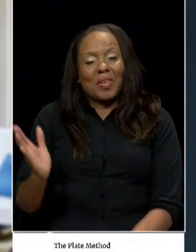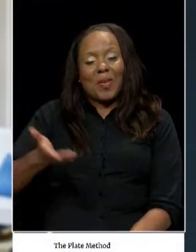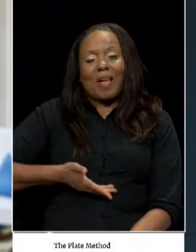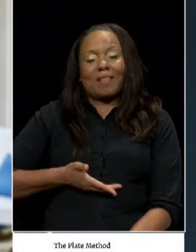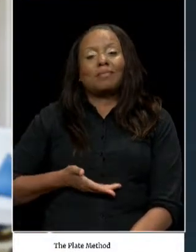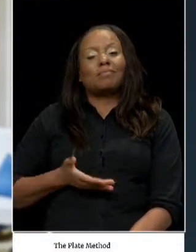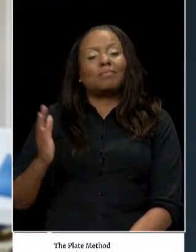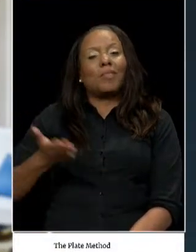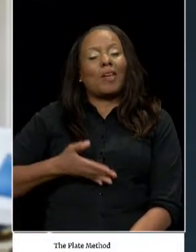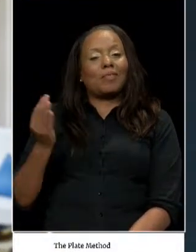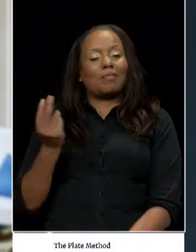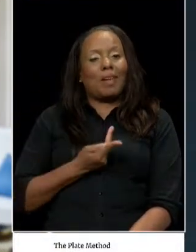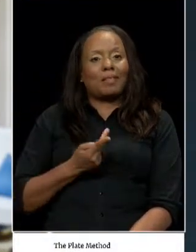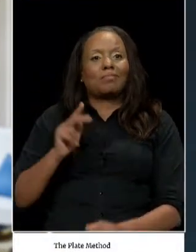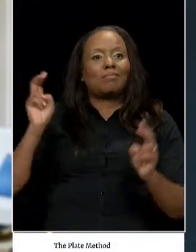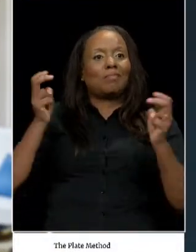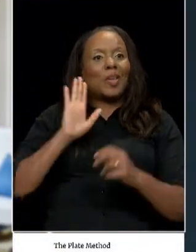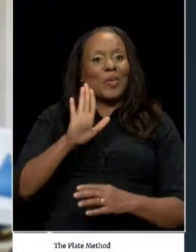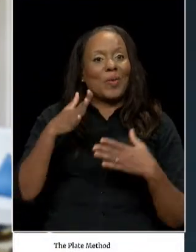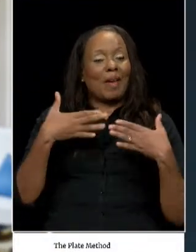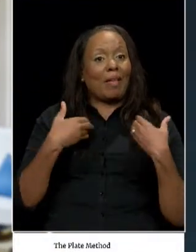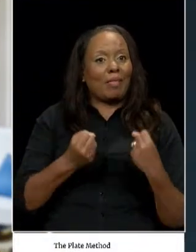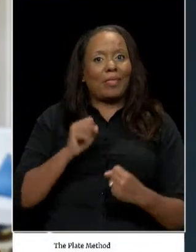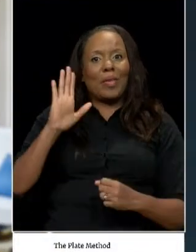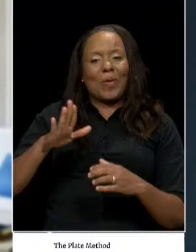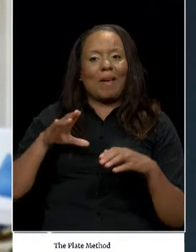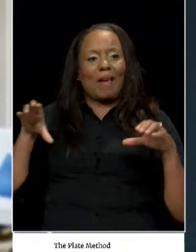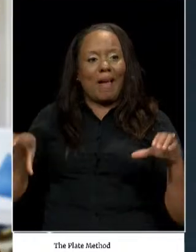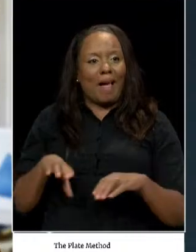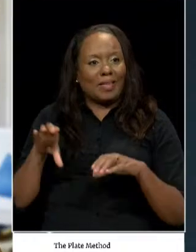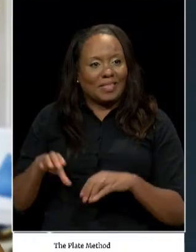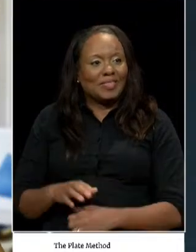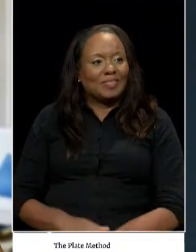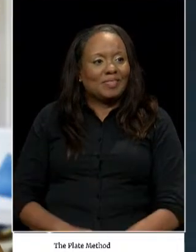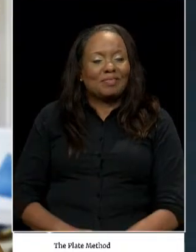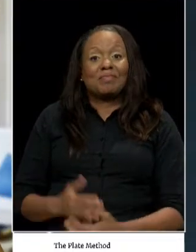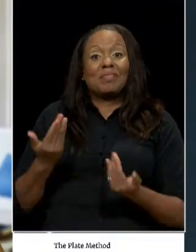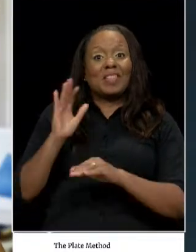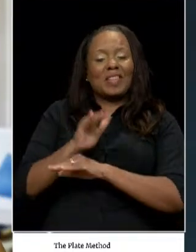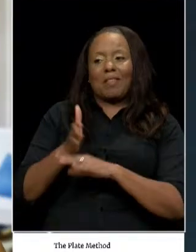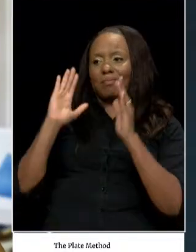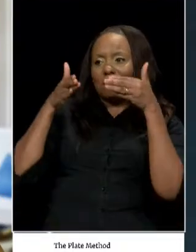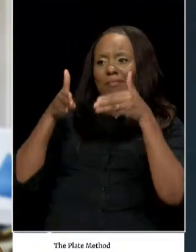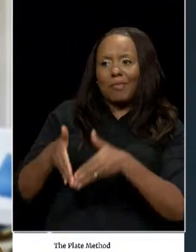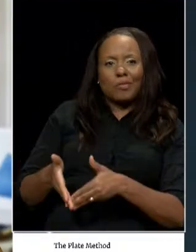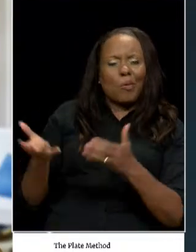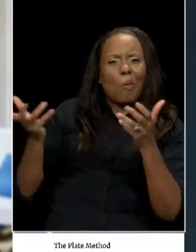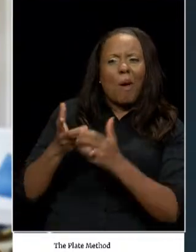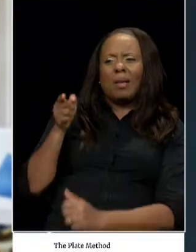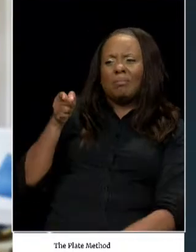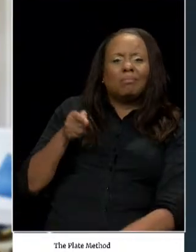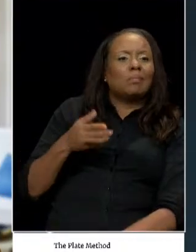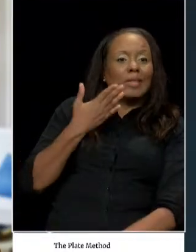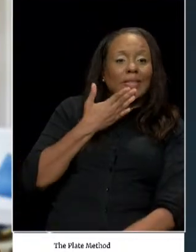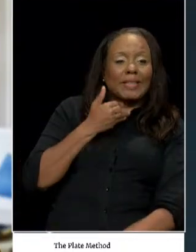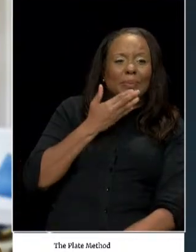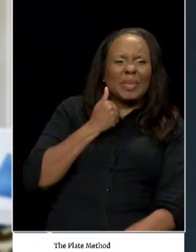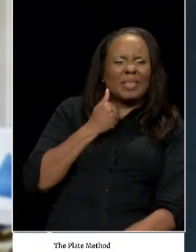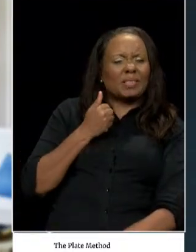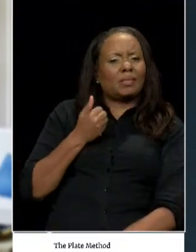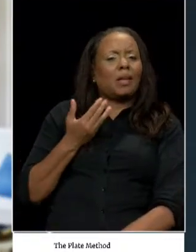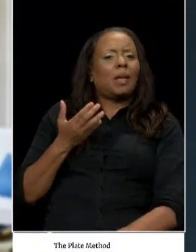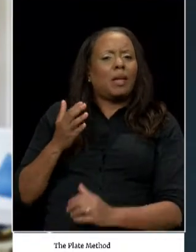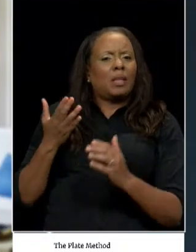welcome back to Your Health, Your Action. And this evening we are focusing on diabetes and the complications of